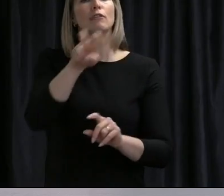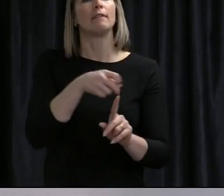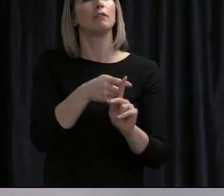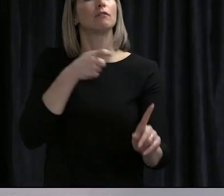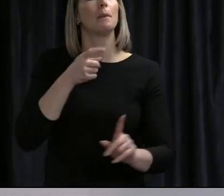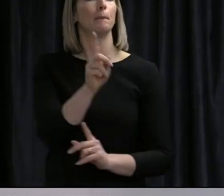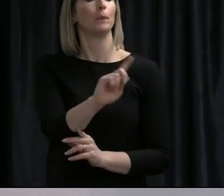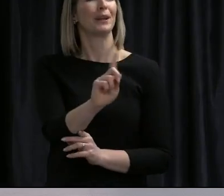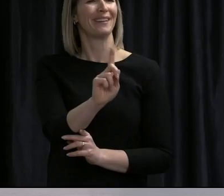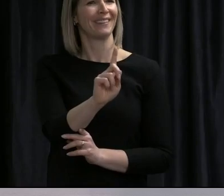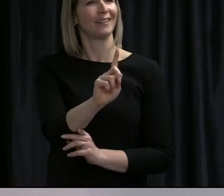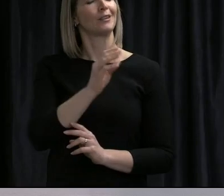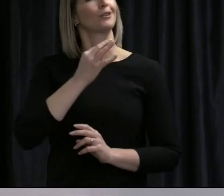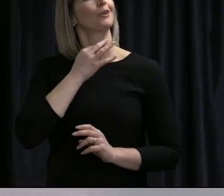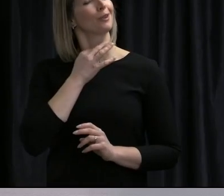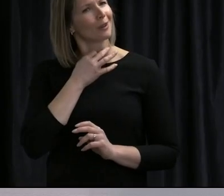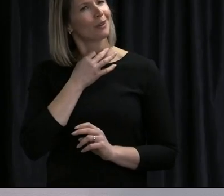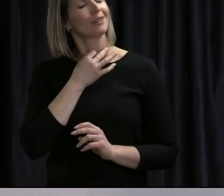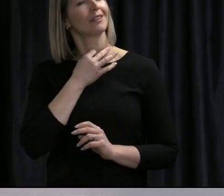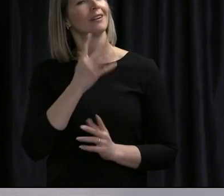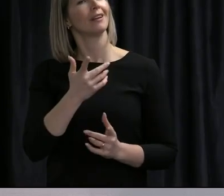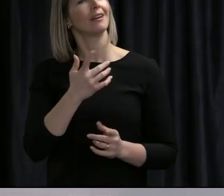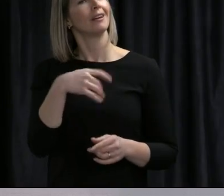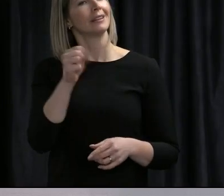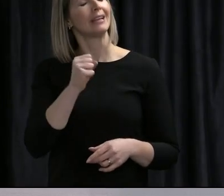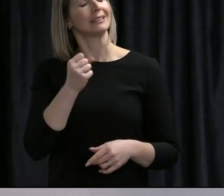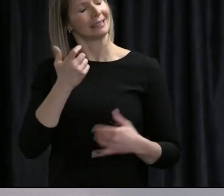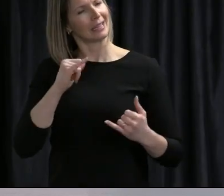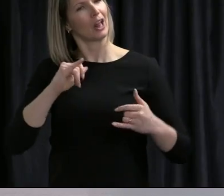sure. But you're right, we still have